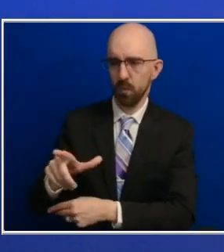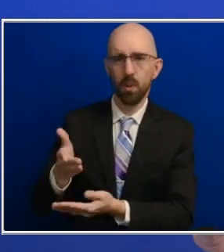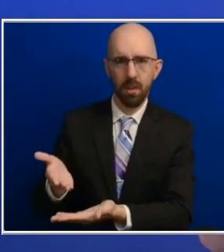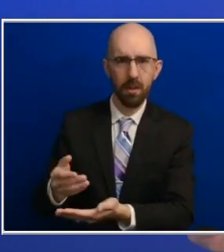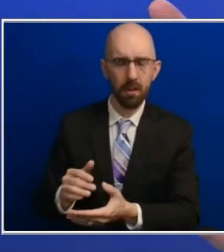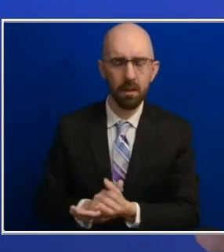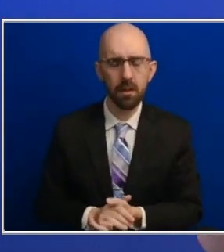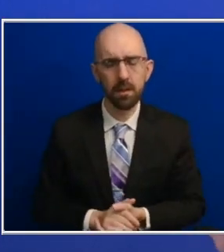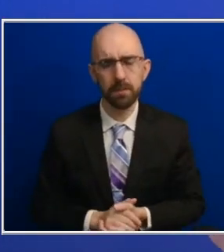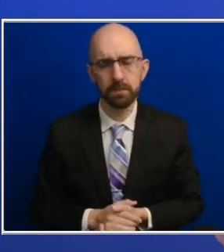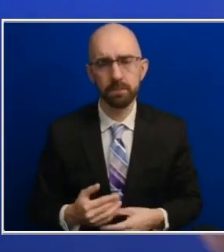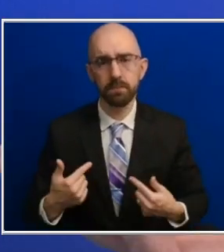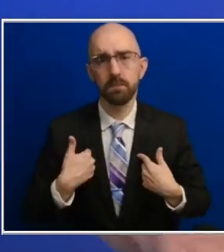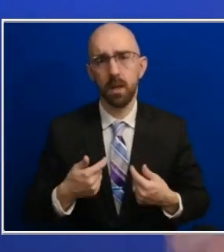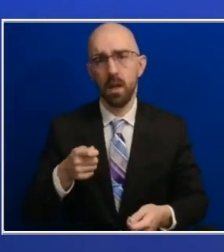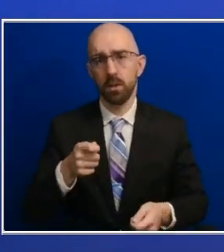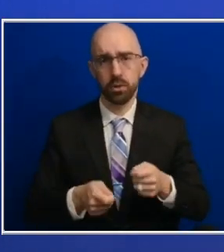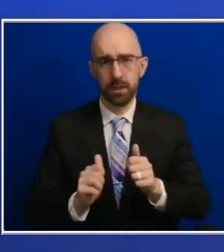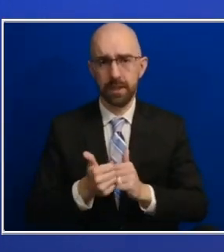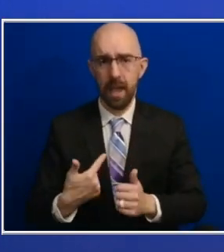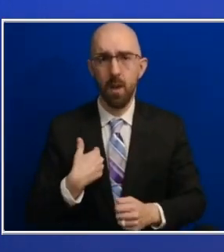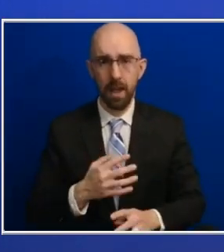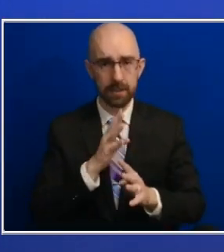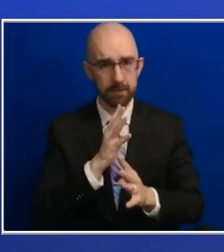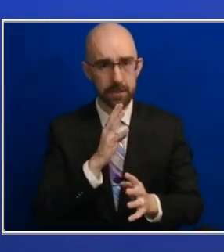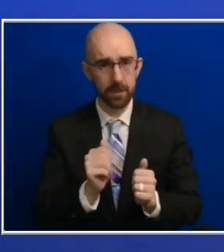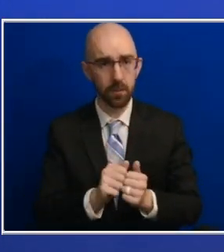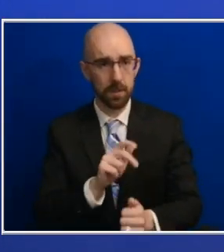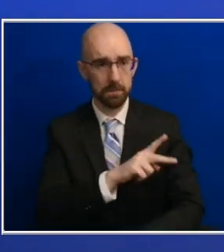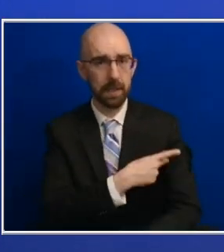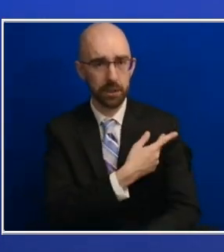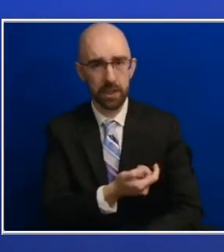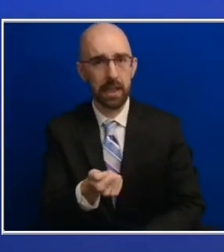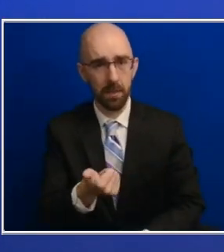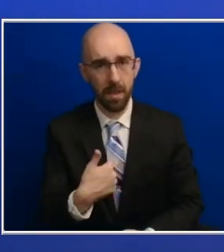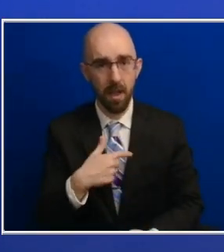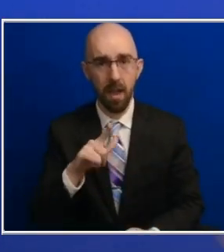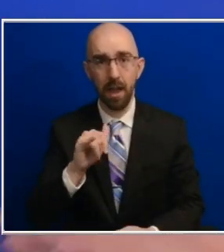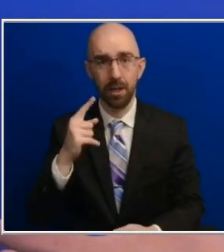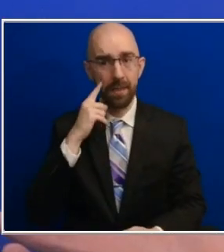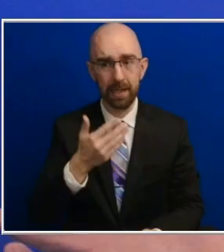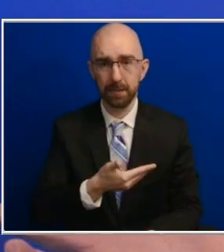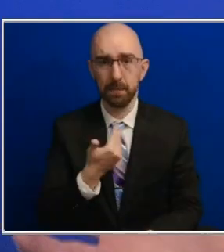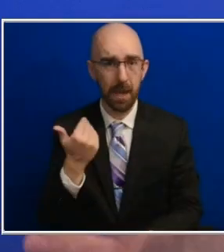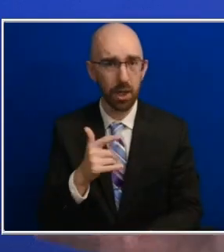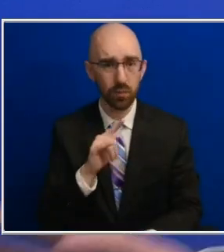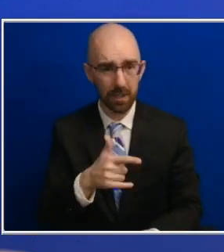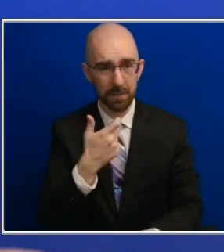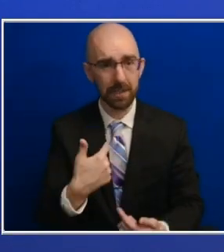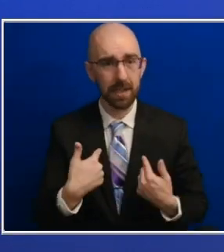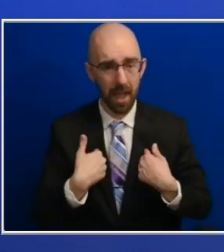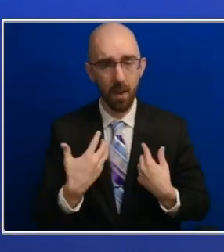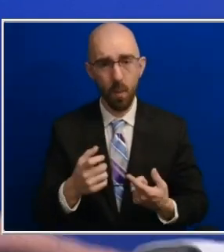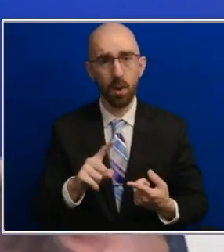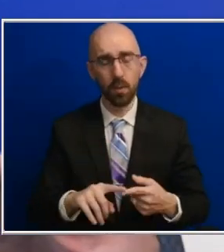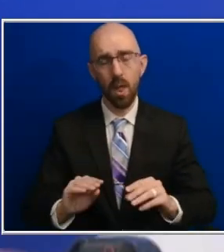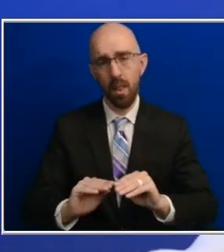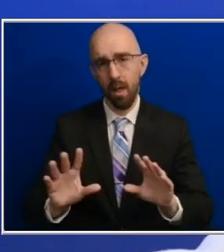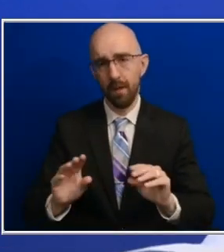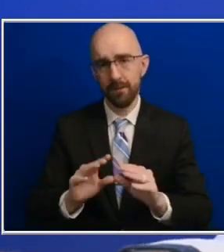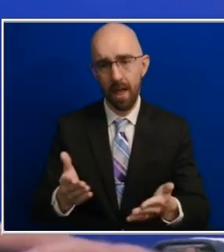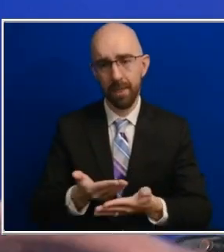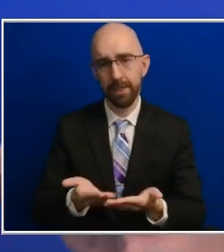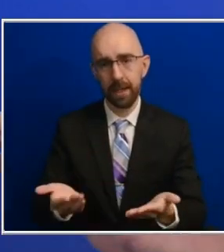I adjust the way that I speak with patients some. I actually think it's for the better because I want to clarify things both